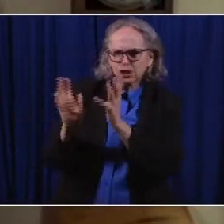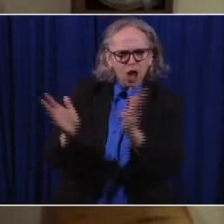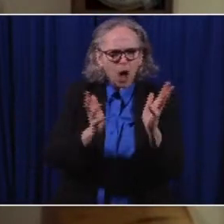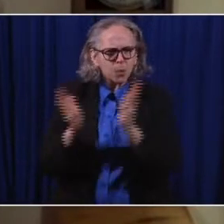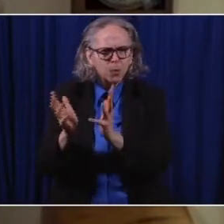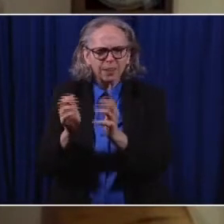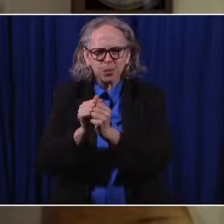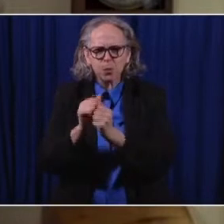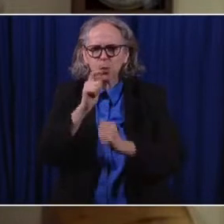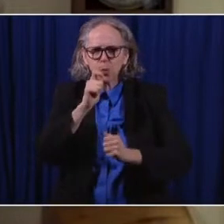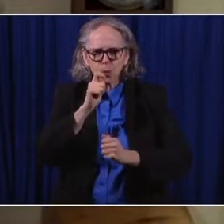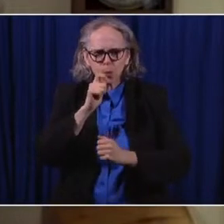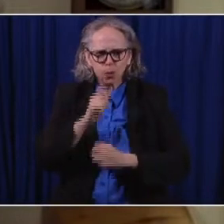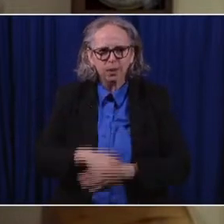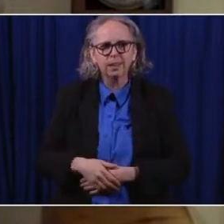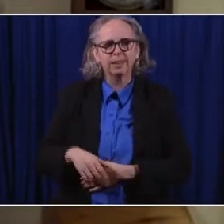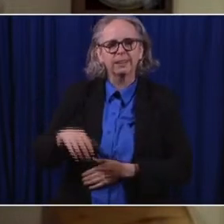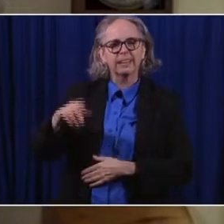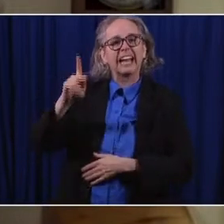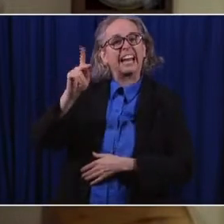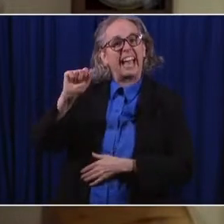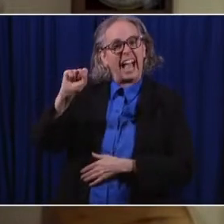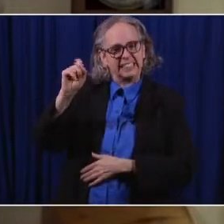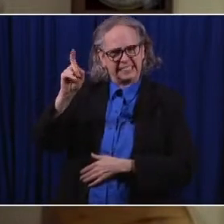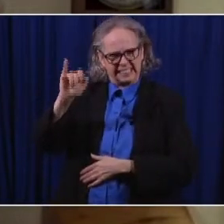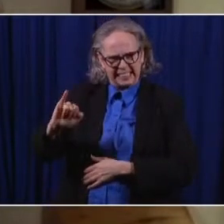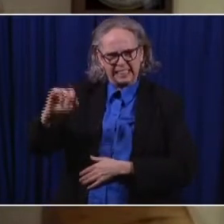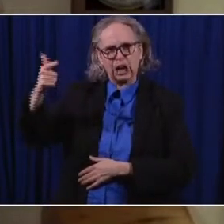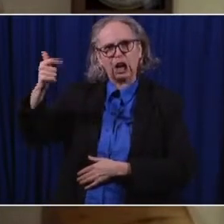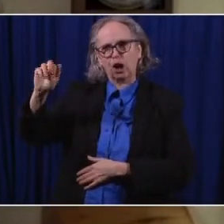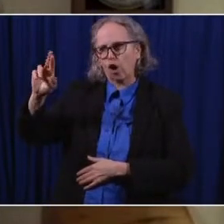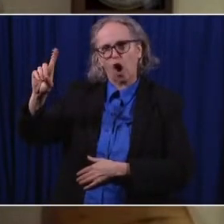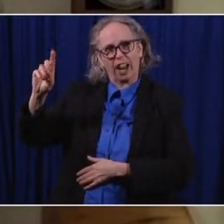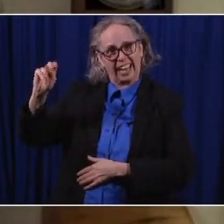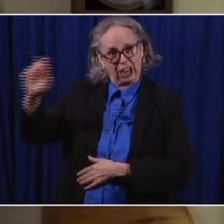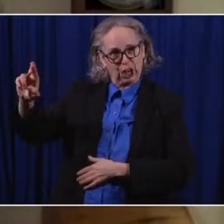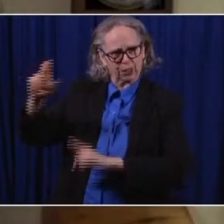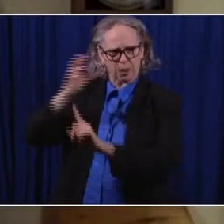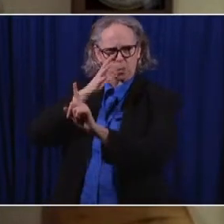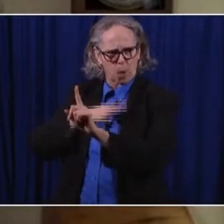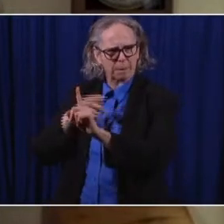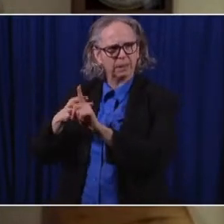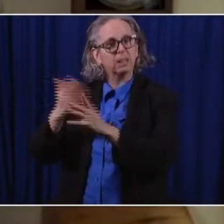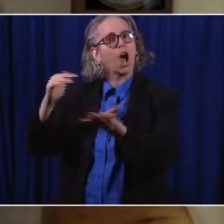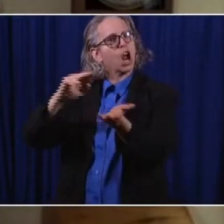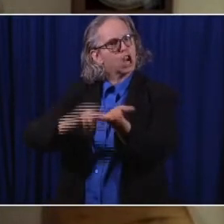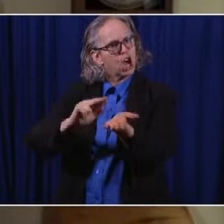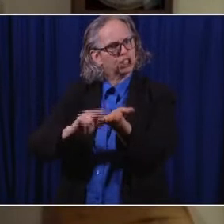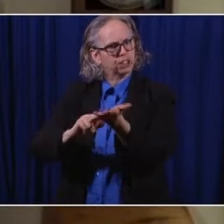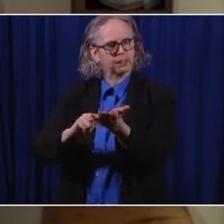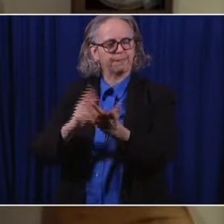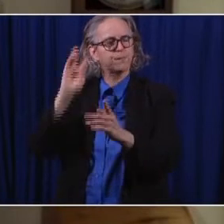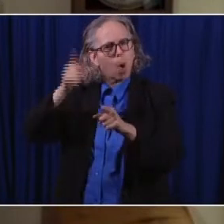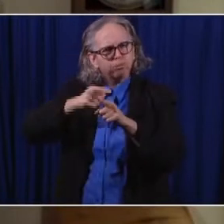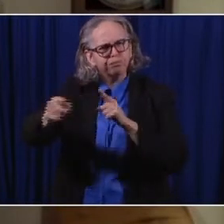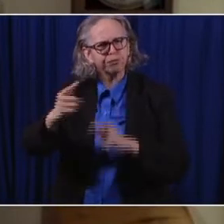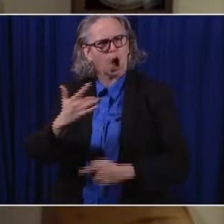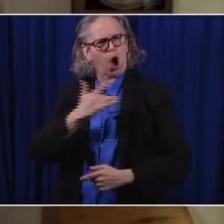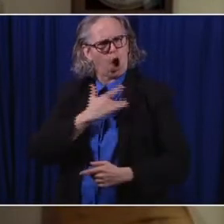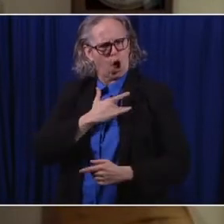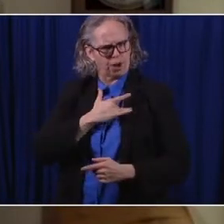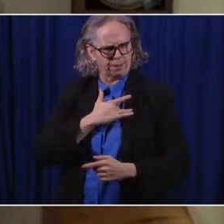She's a nurse in the Progressive Cardiac Care Unit. And Casey, are you ready to get your